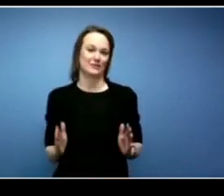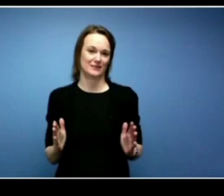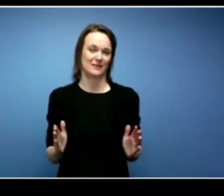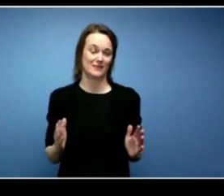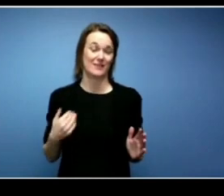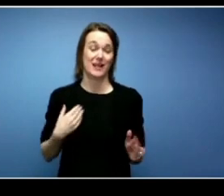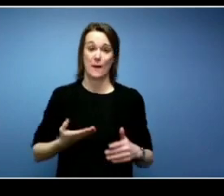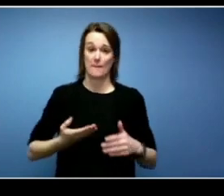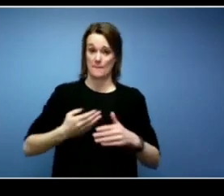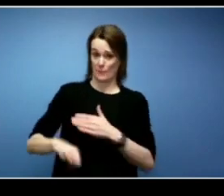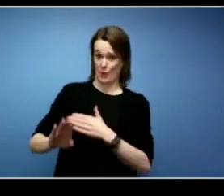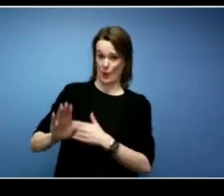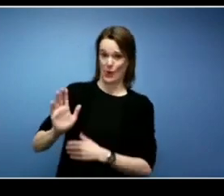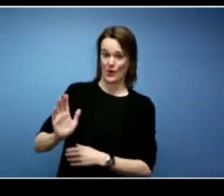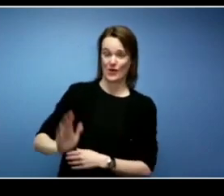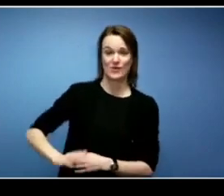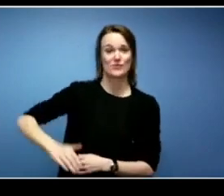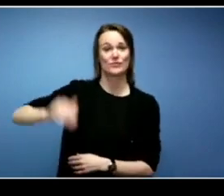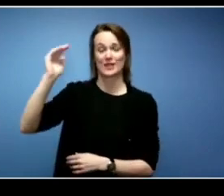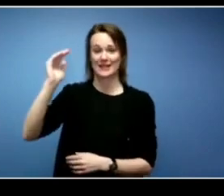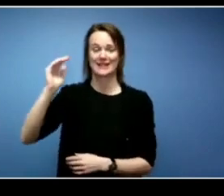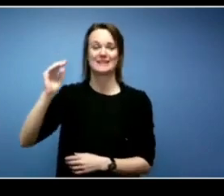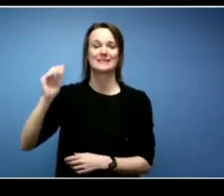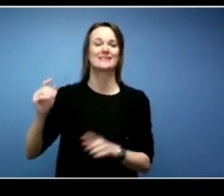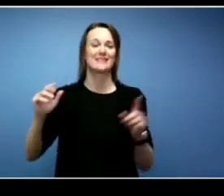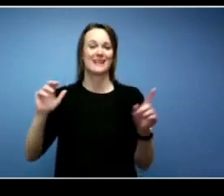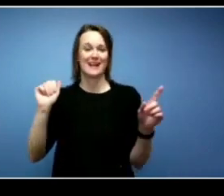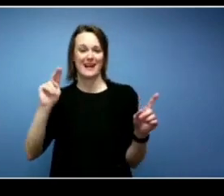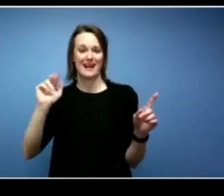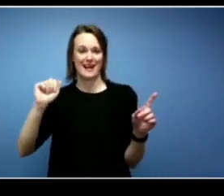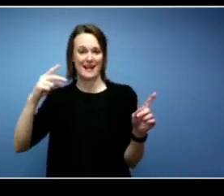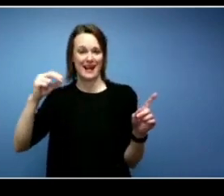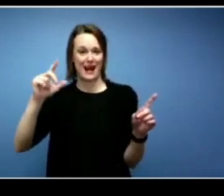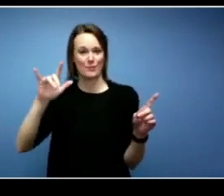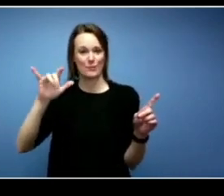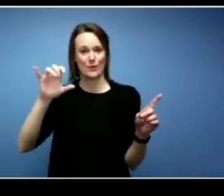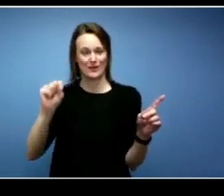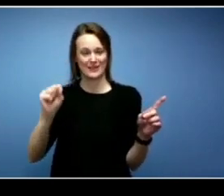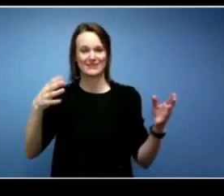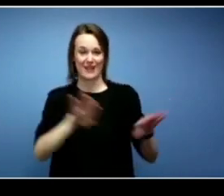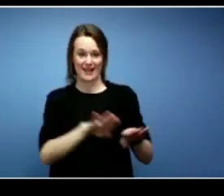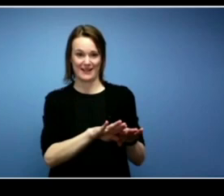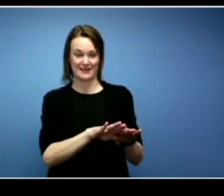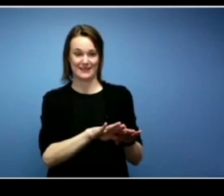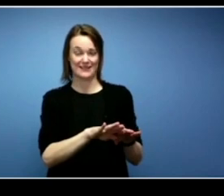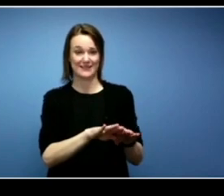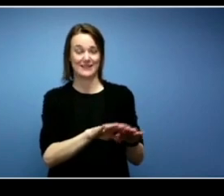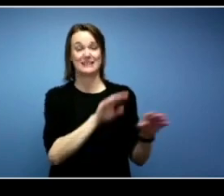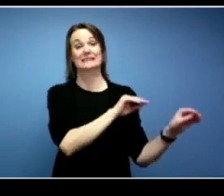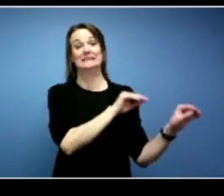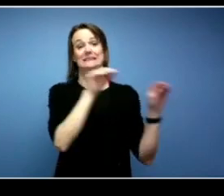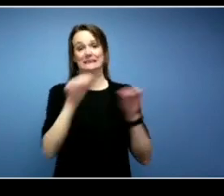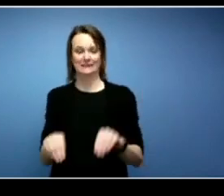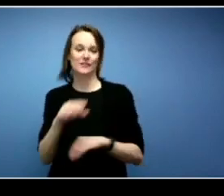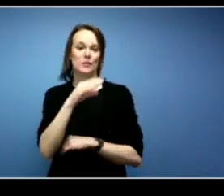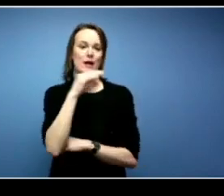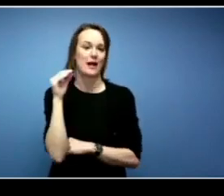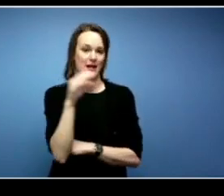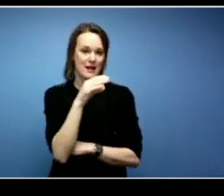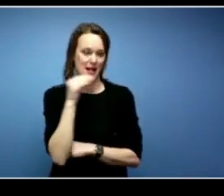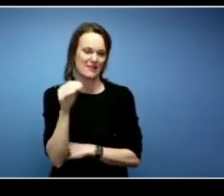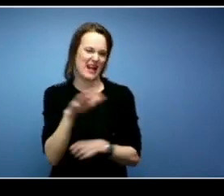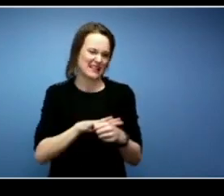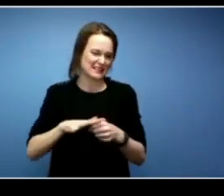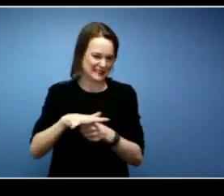raised in the Annapolis Valley and currently residing in Halifax Regional